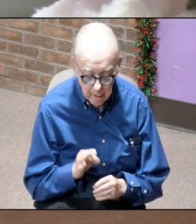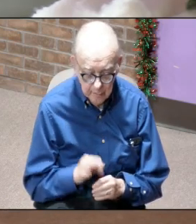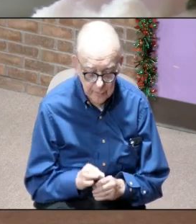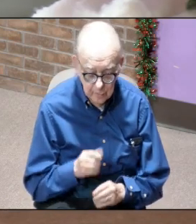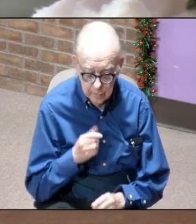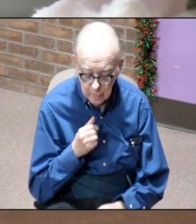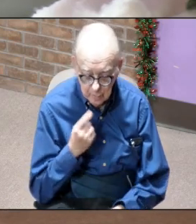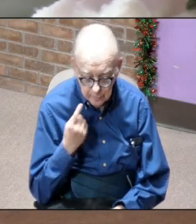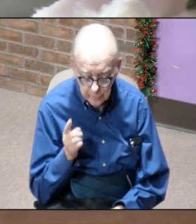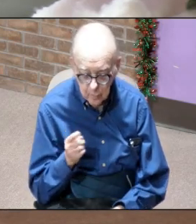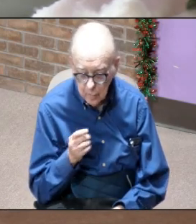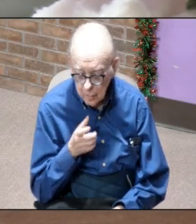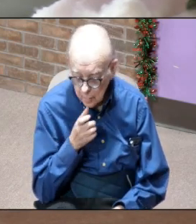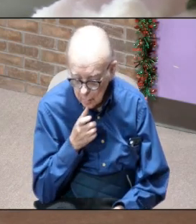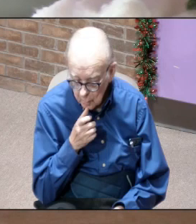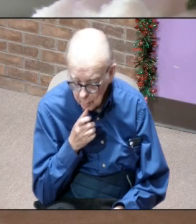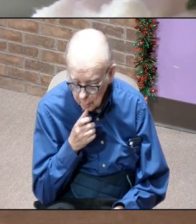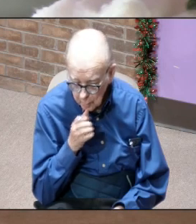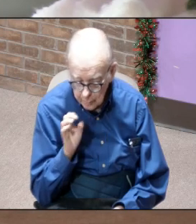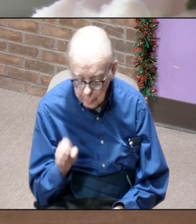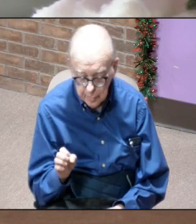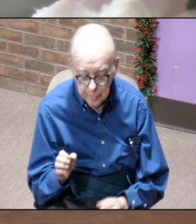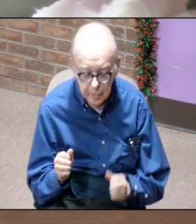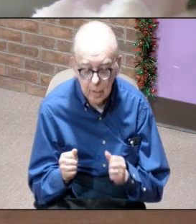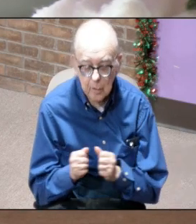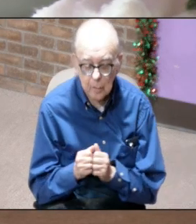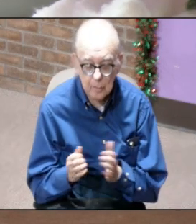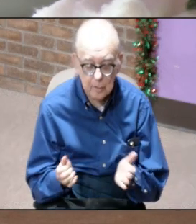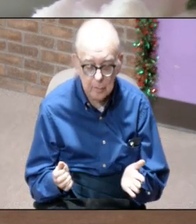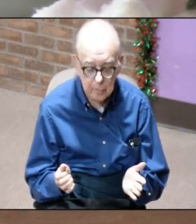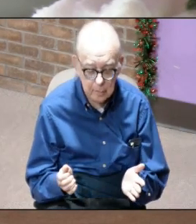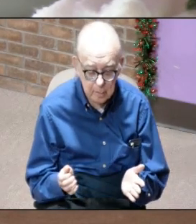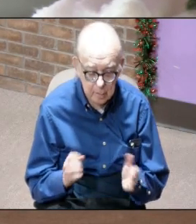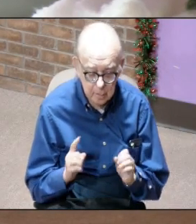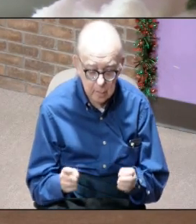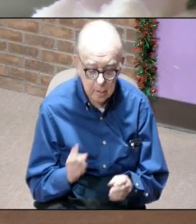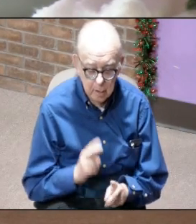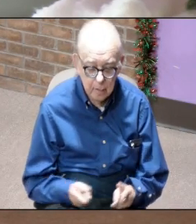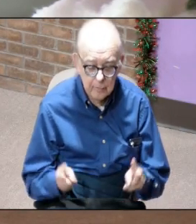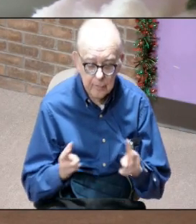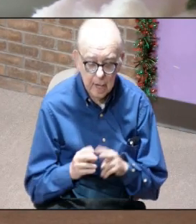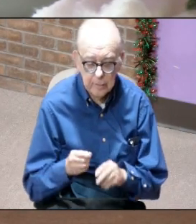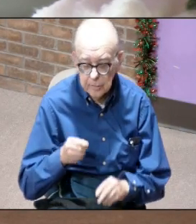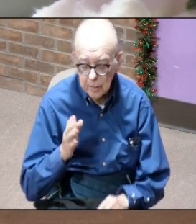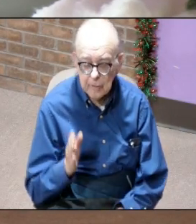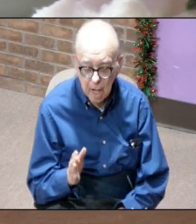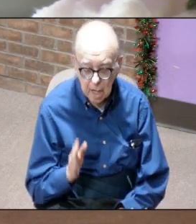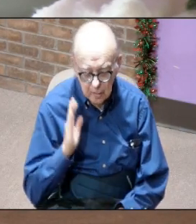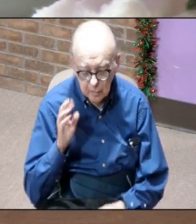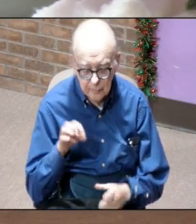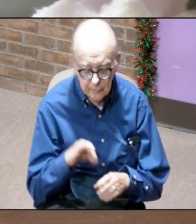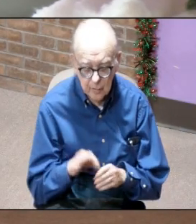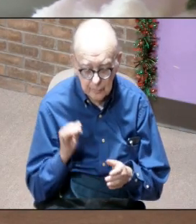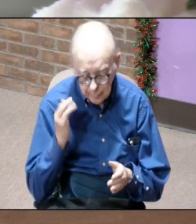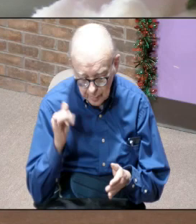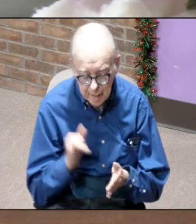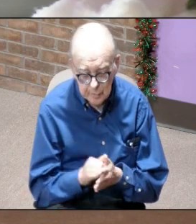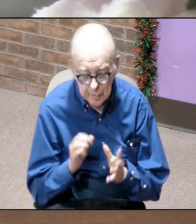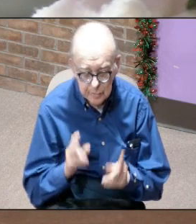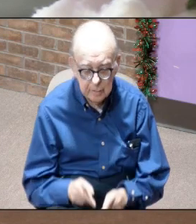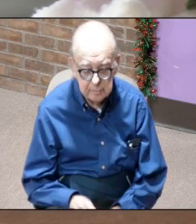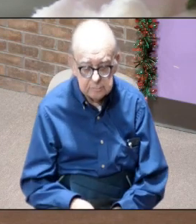whoever goes along with the values of God. That's who I